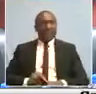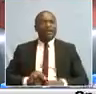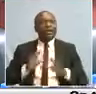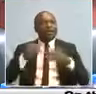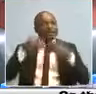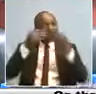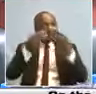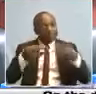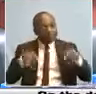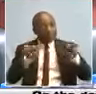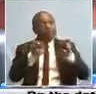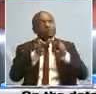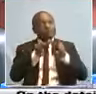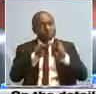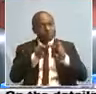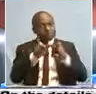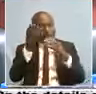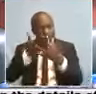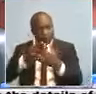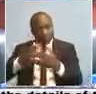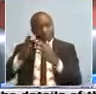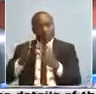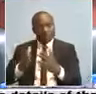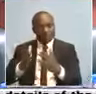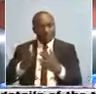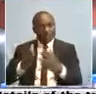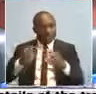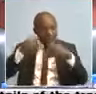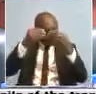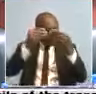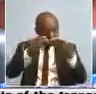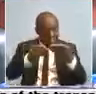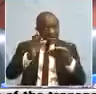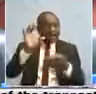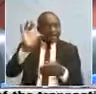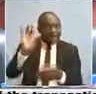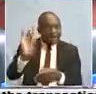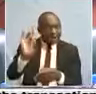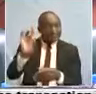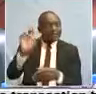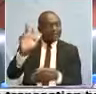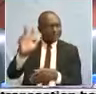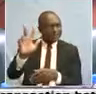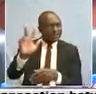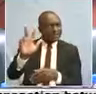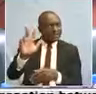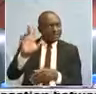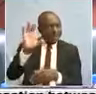the value of the shares that were allotted as 83, I said 83,